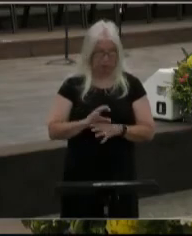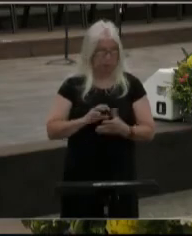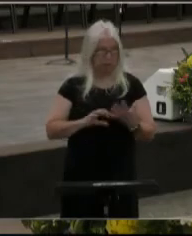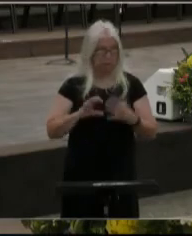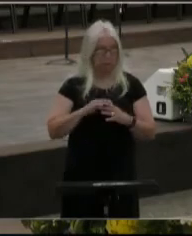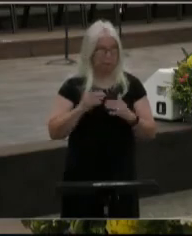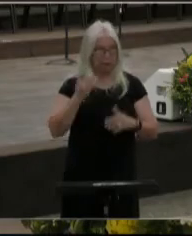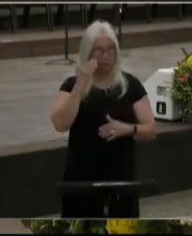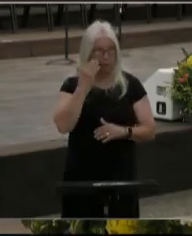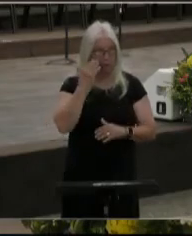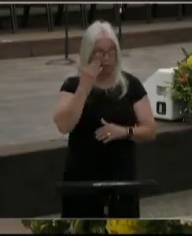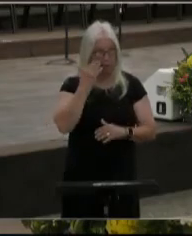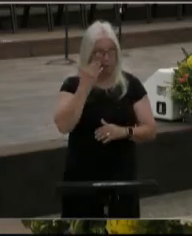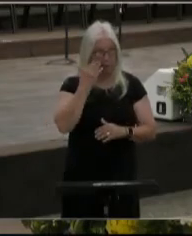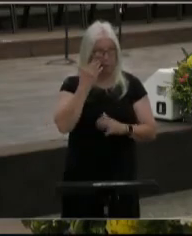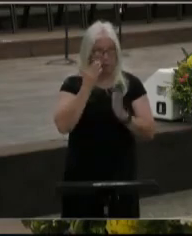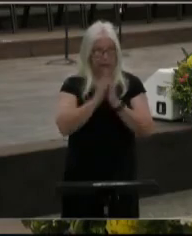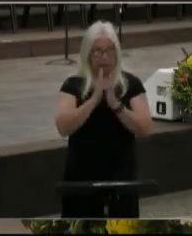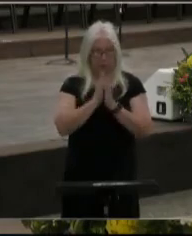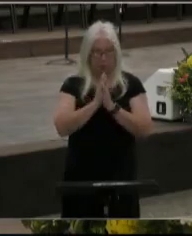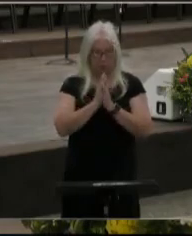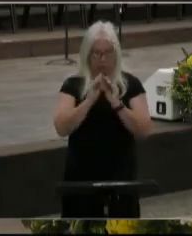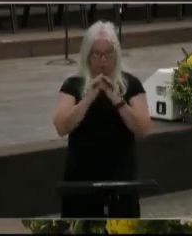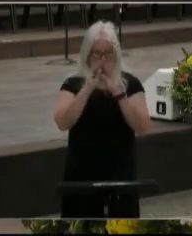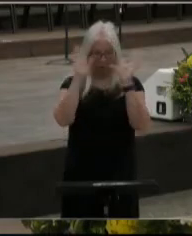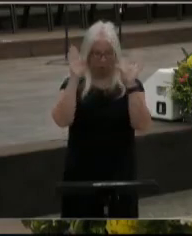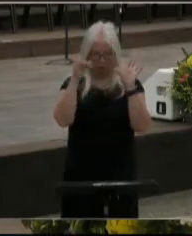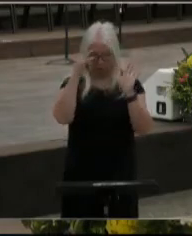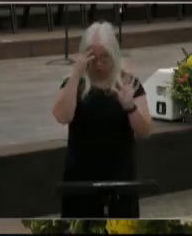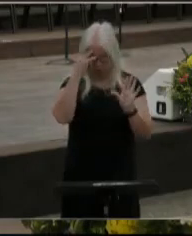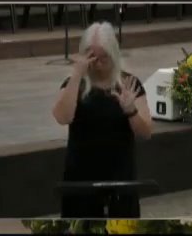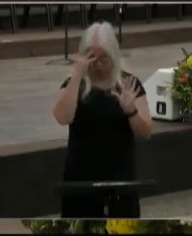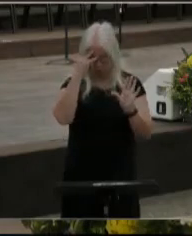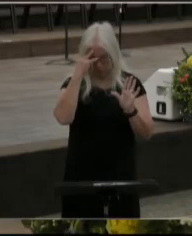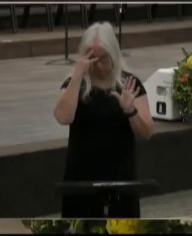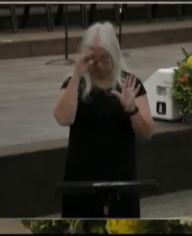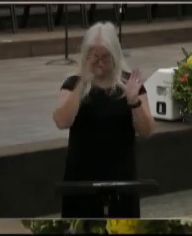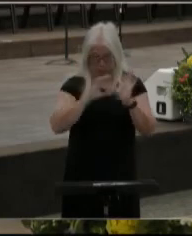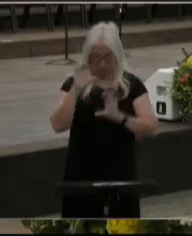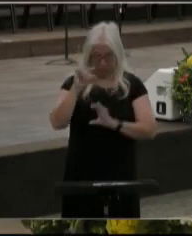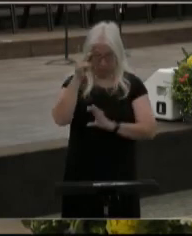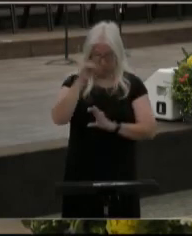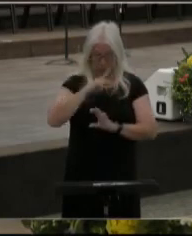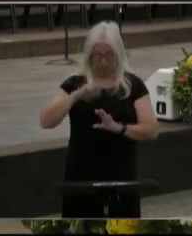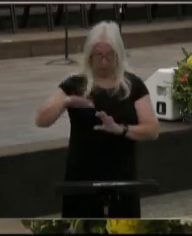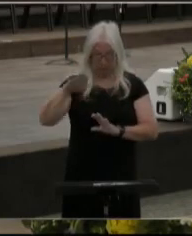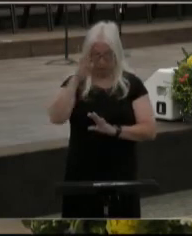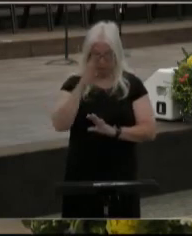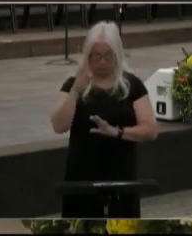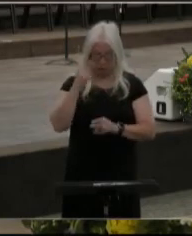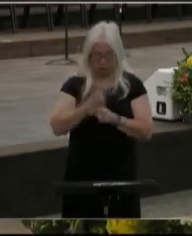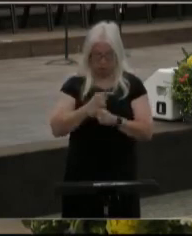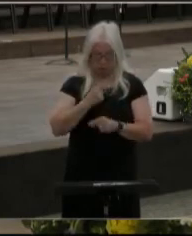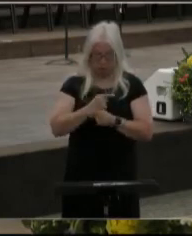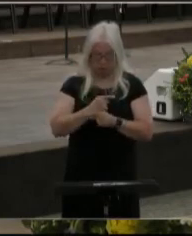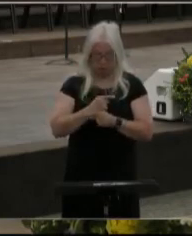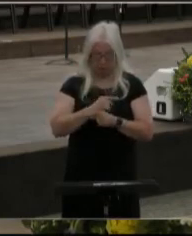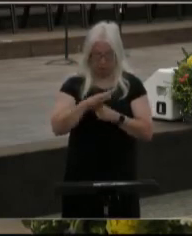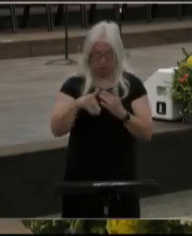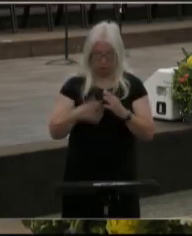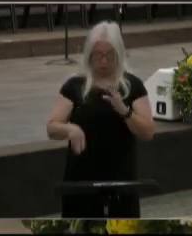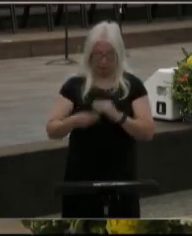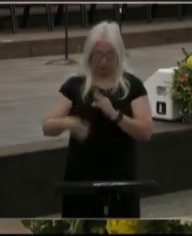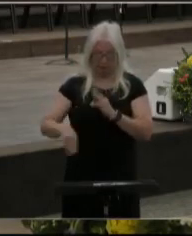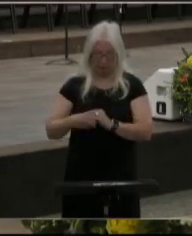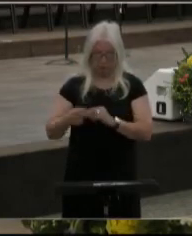messy in our minds. And I pray, Father, for clarity of thought, that we would seek first the kingdom of God and your righteousness, and all these other